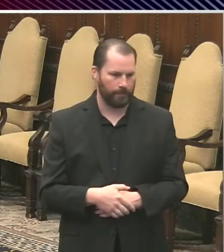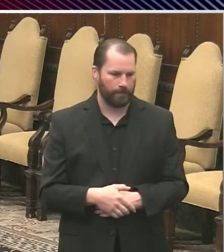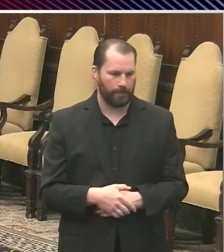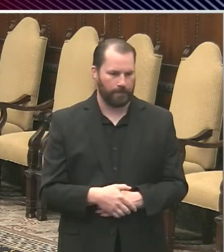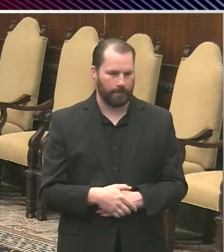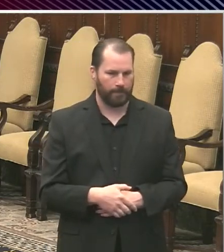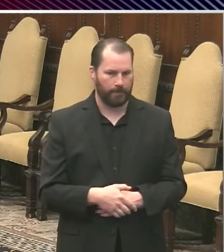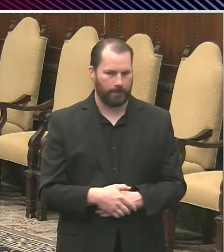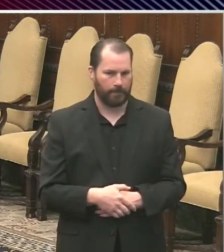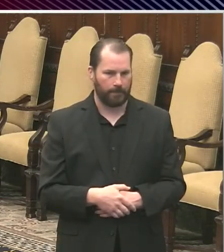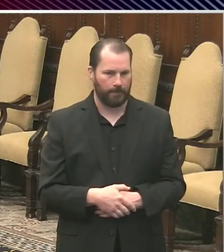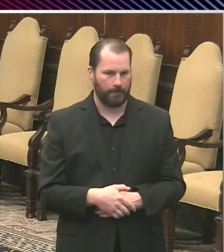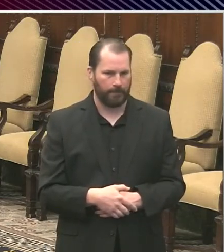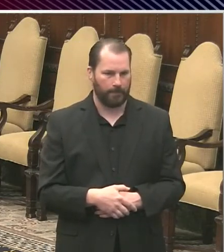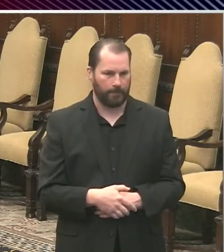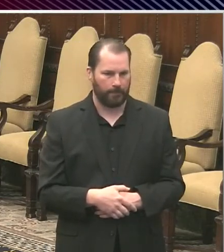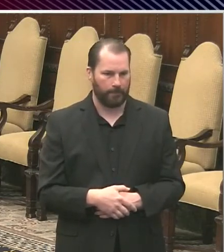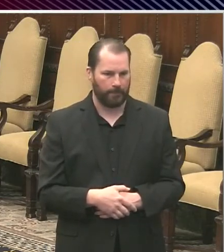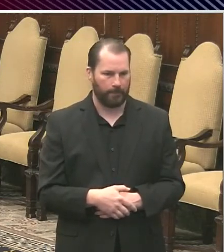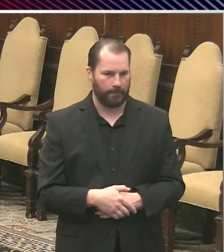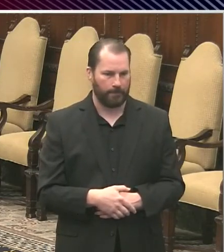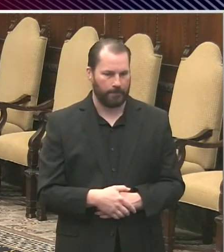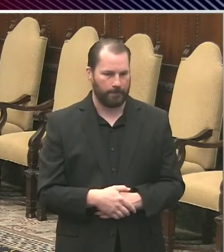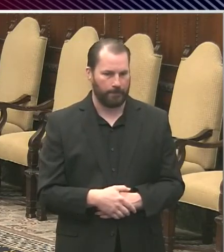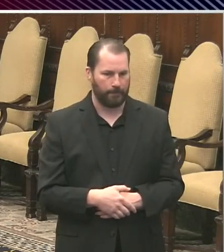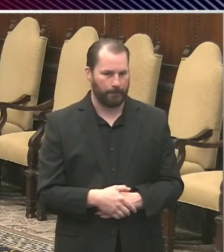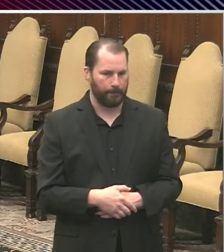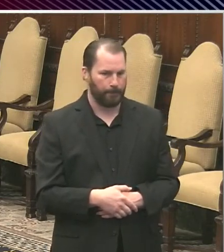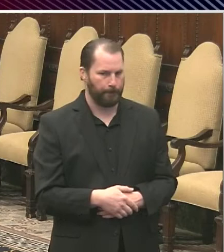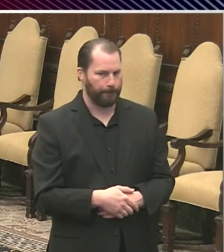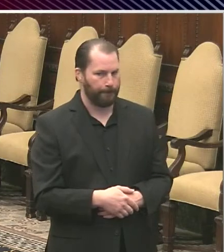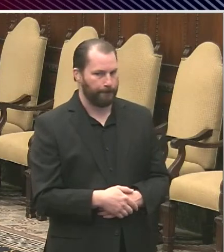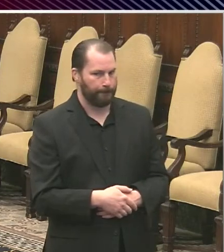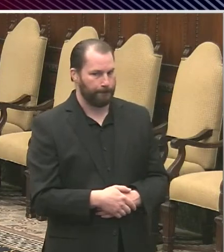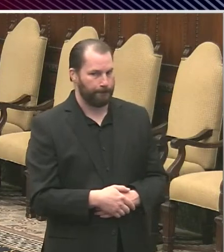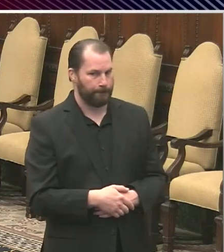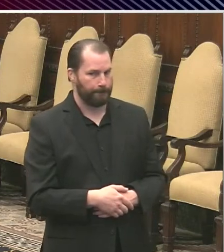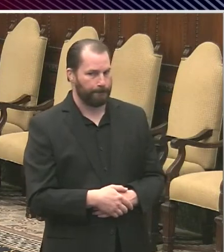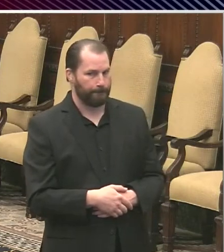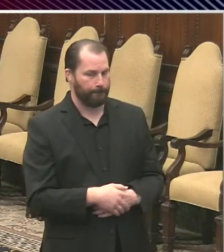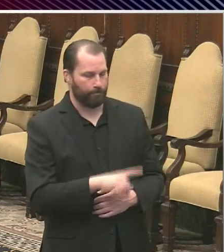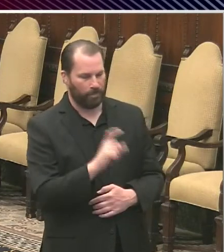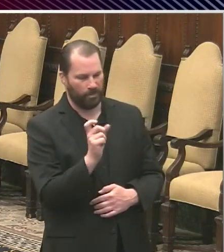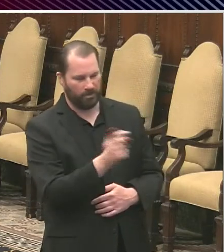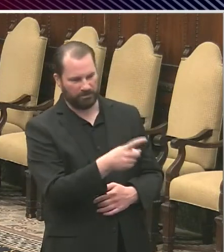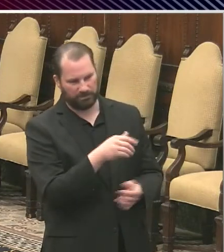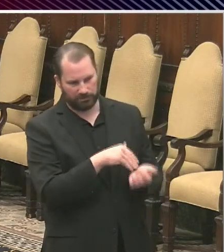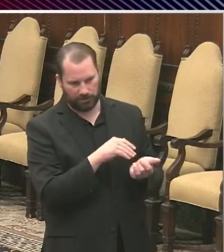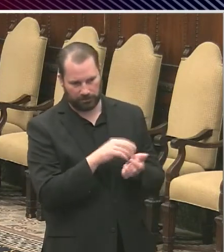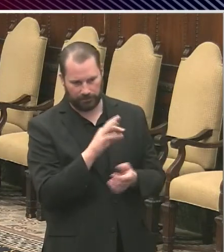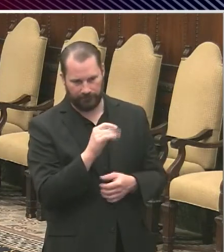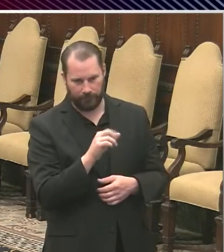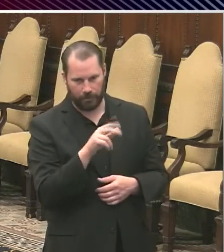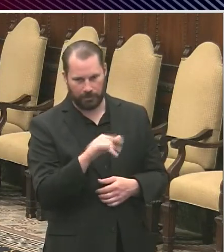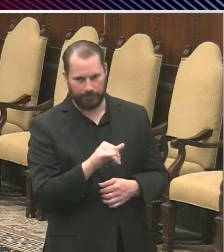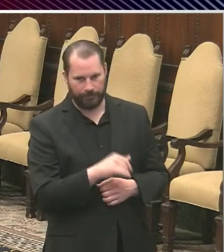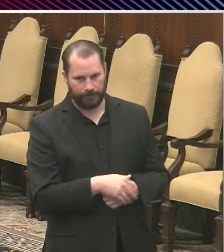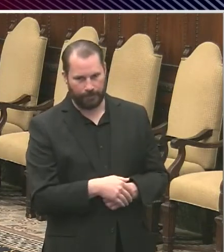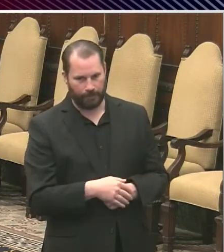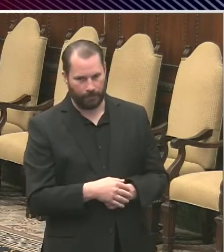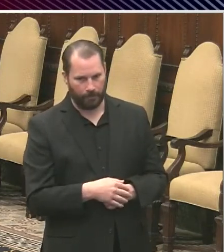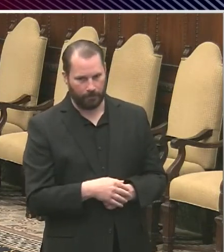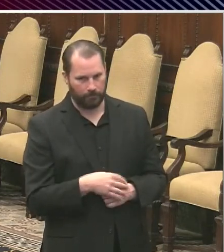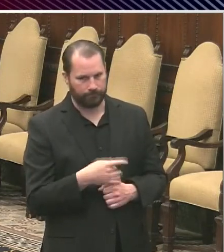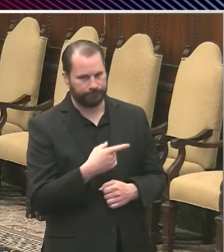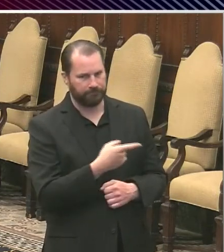everyone. Just a couple questions for Dr. Farley at this point. Dr. Farley, I know that you said that we do seem to be leveling off, at least in